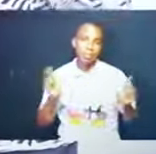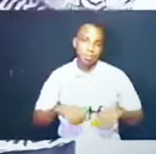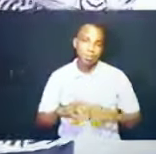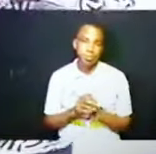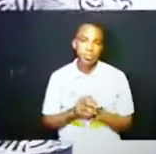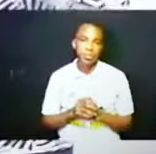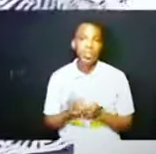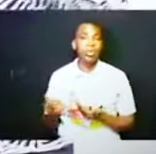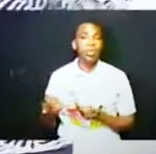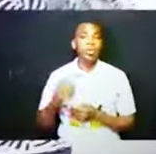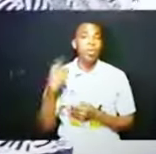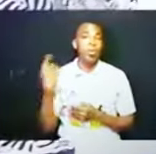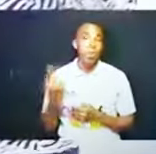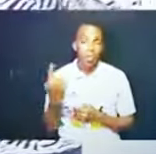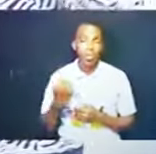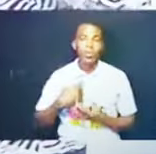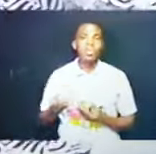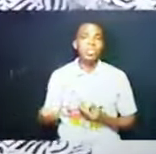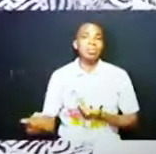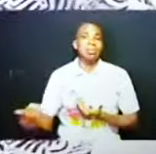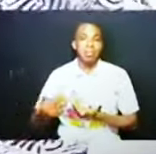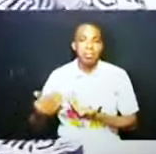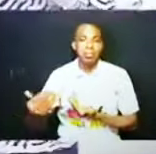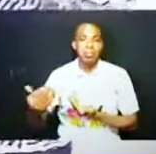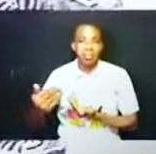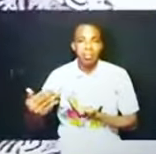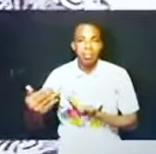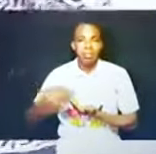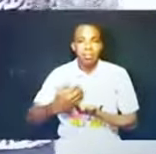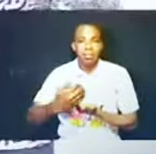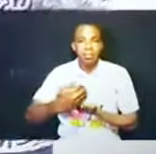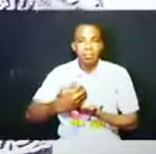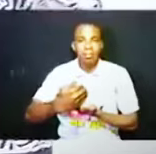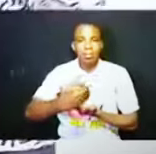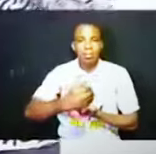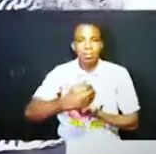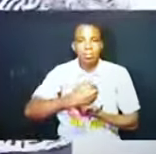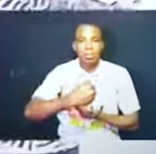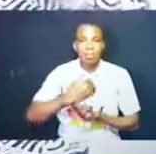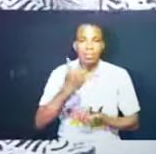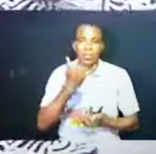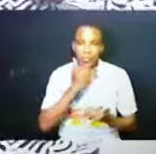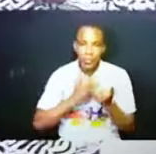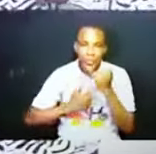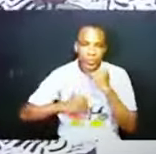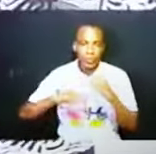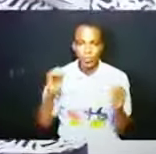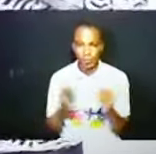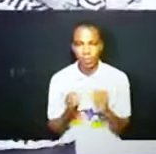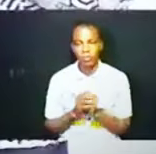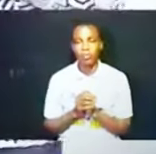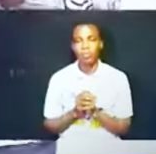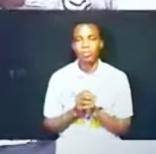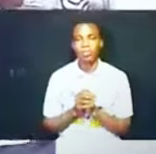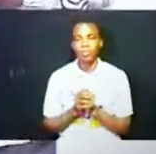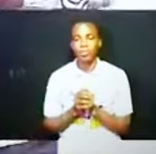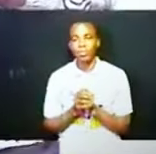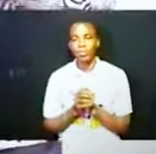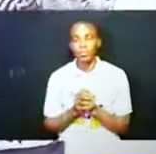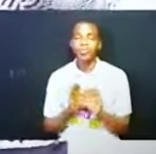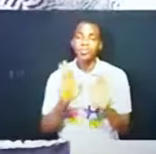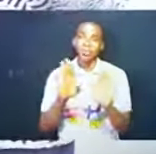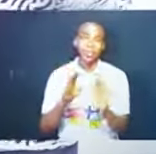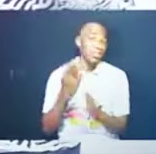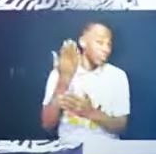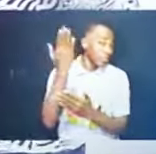We are gathering. We are always gathering. Some years